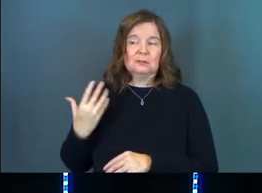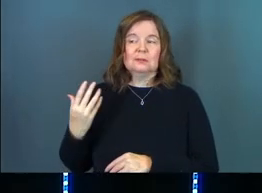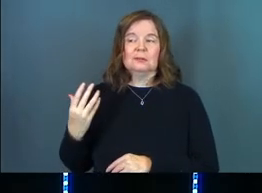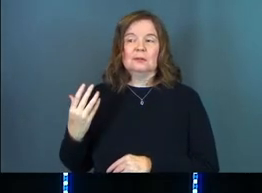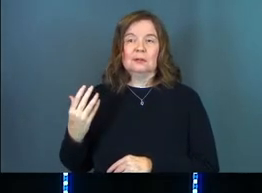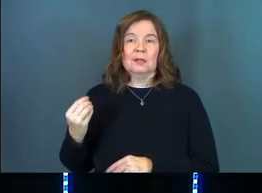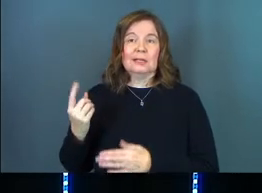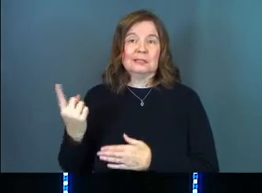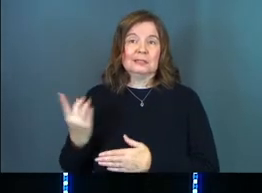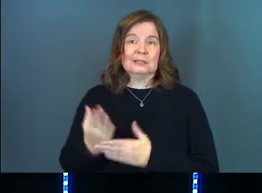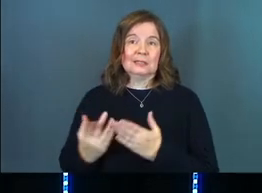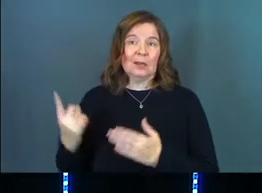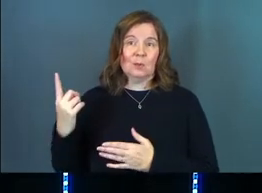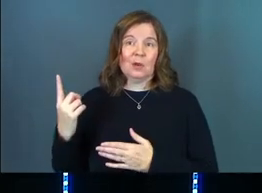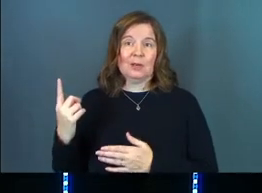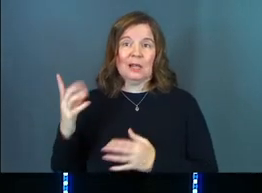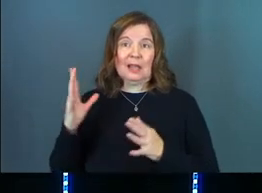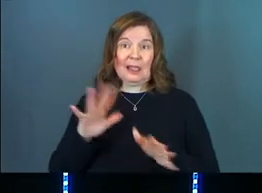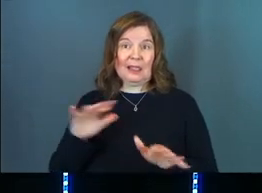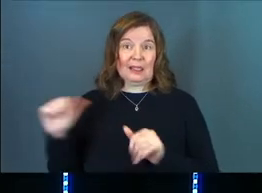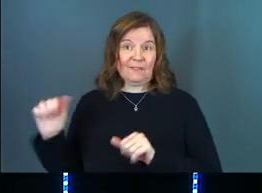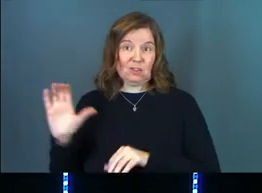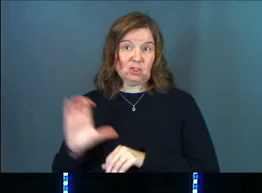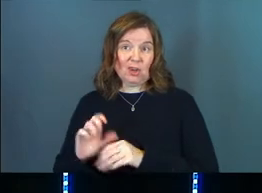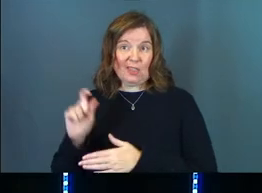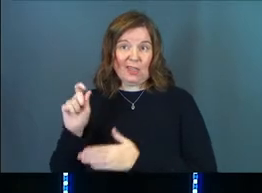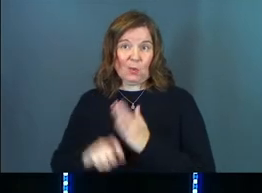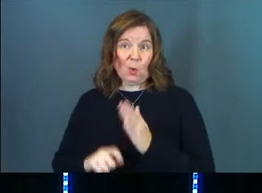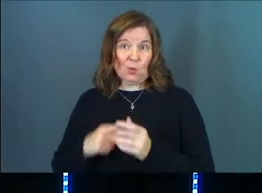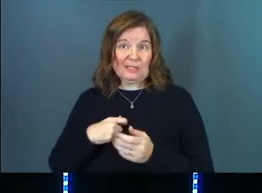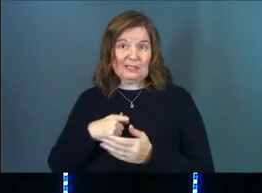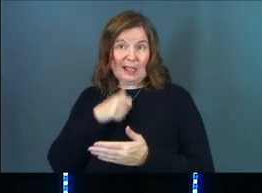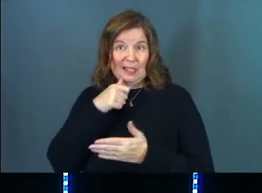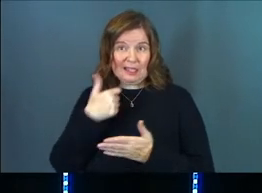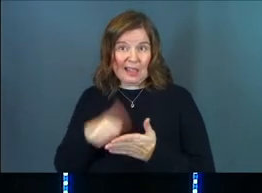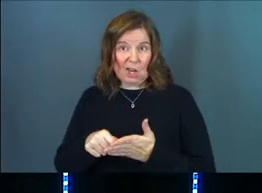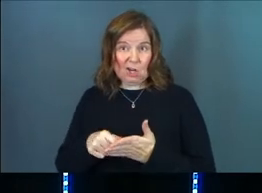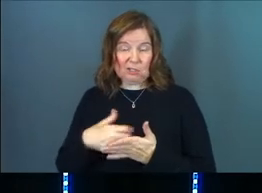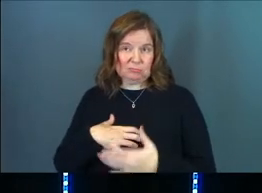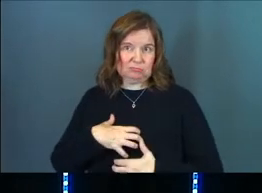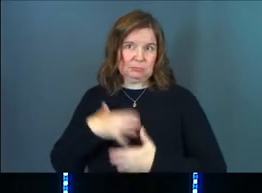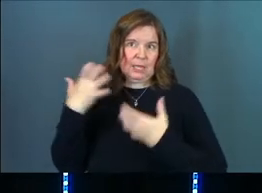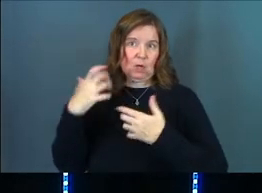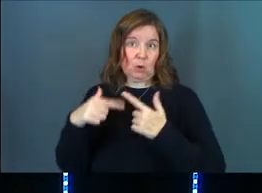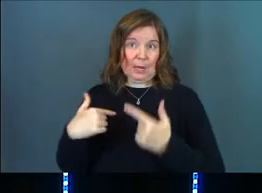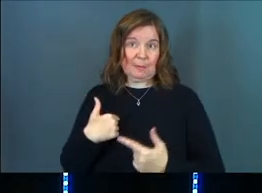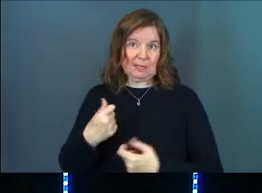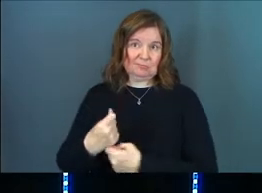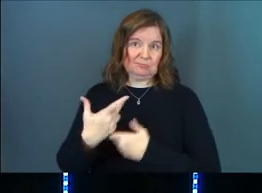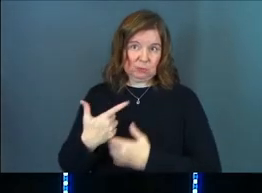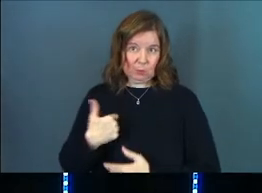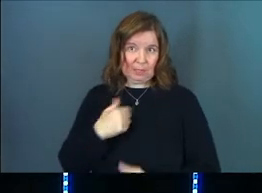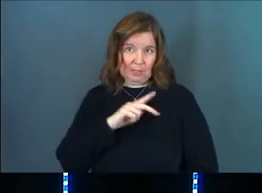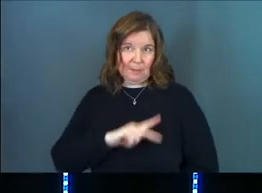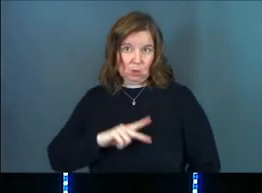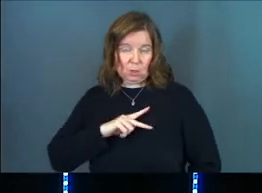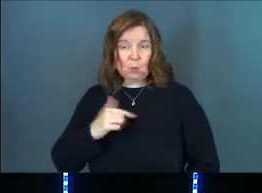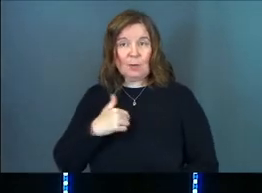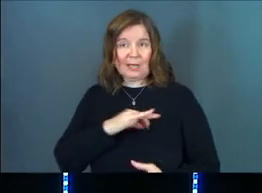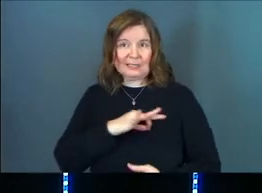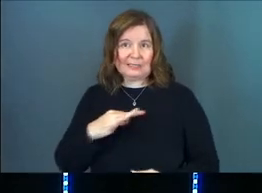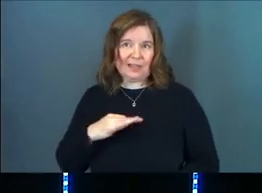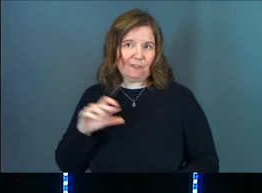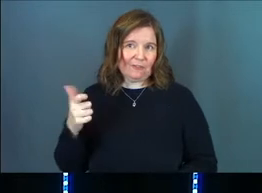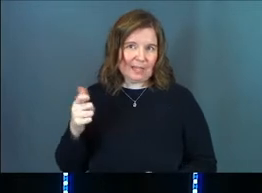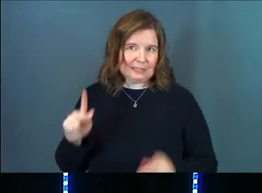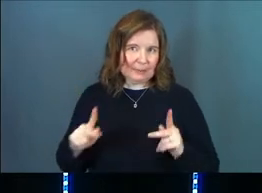and somebody left our church and they wrote this little letter and they were angry at me. They addressed it to me personally. We had a staff